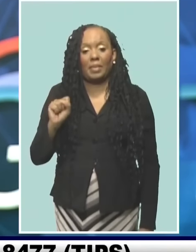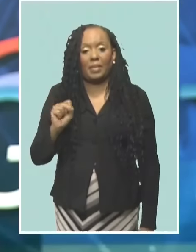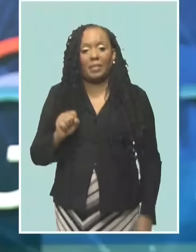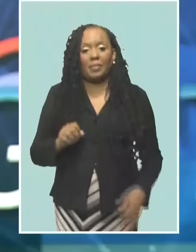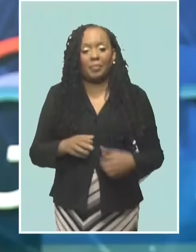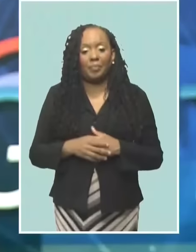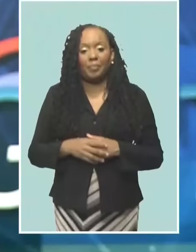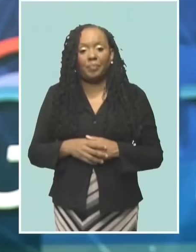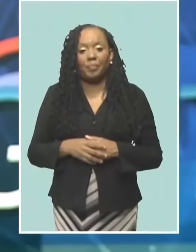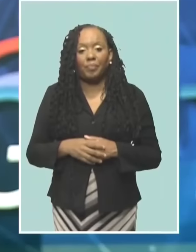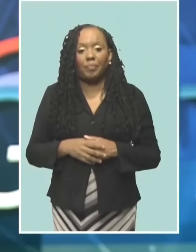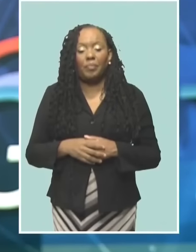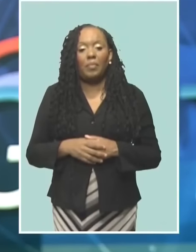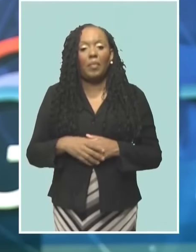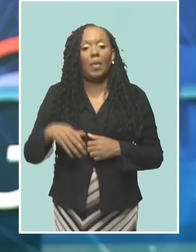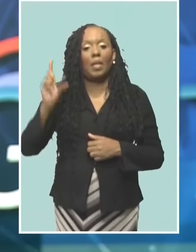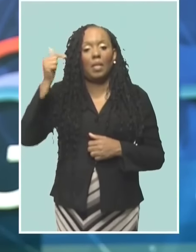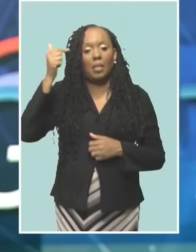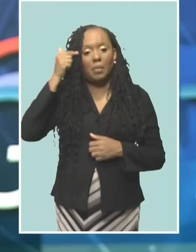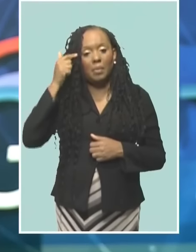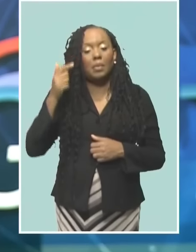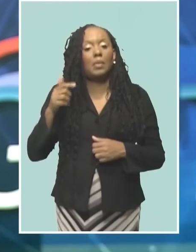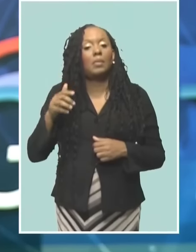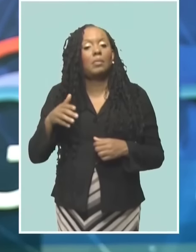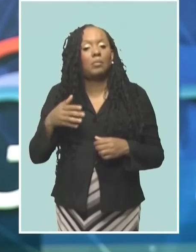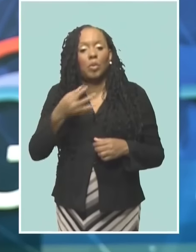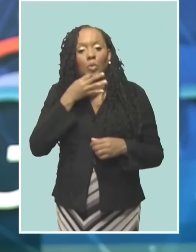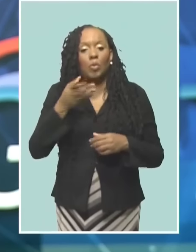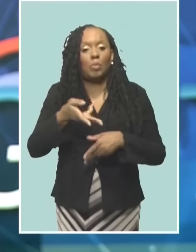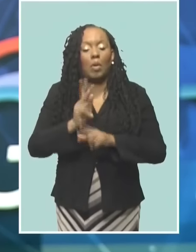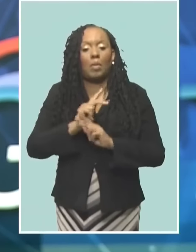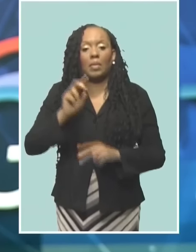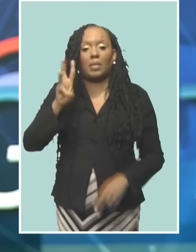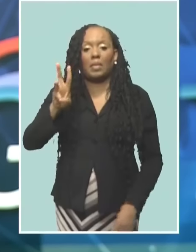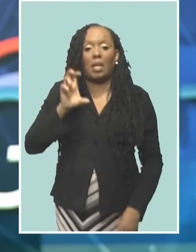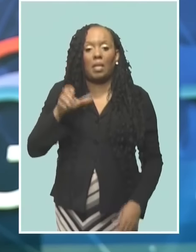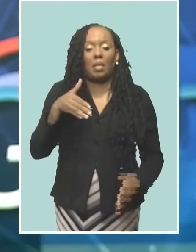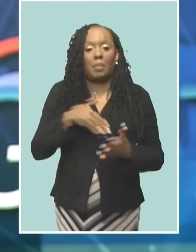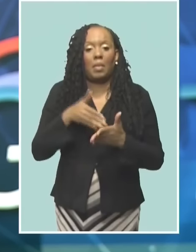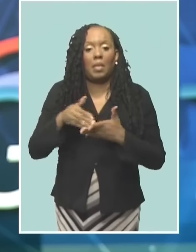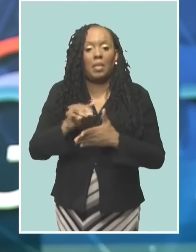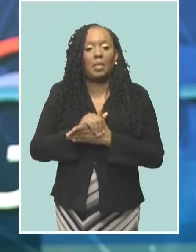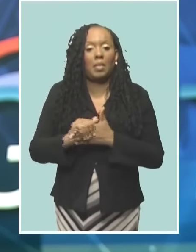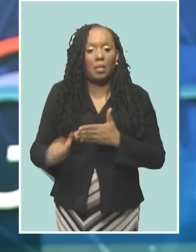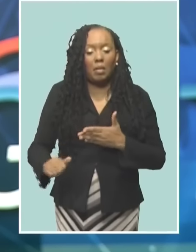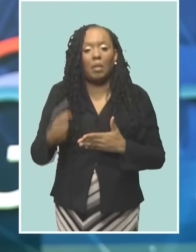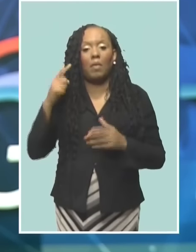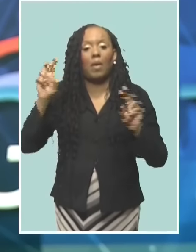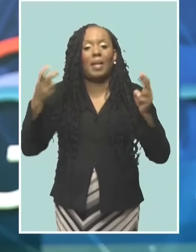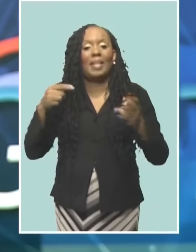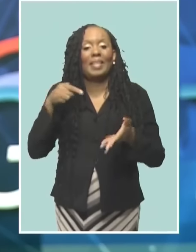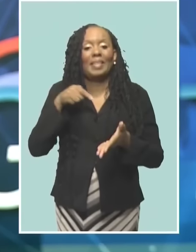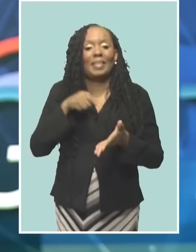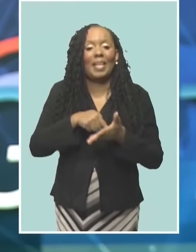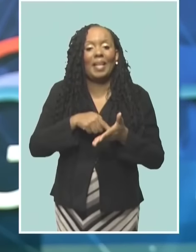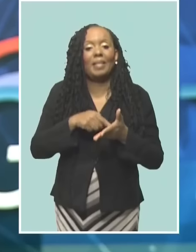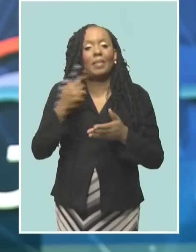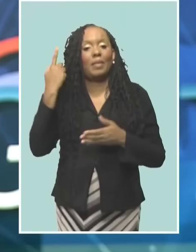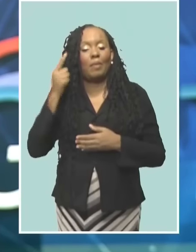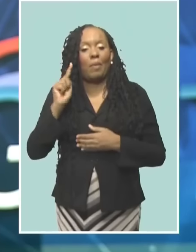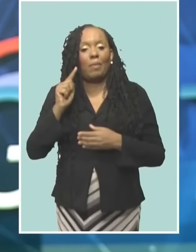1-800-TIPS. The Barbados government is preparing to borrow $600 million as it seeks to engage in a debt for climate